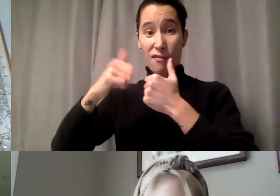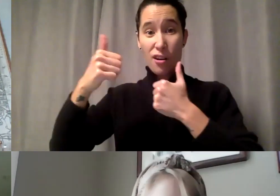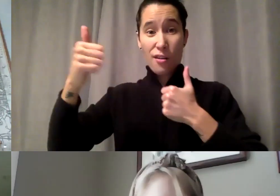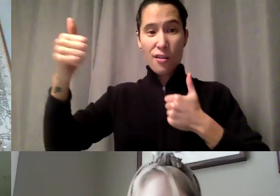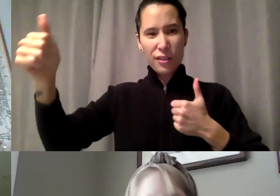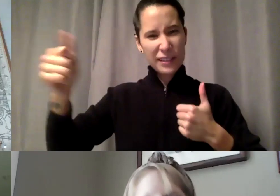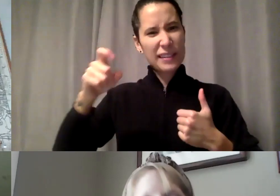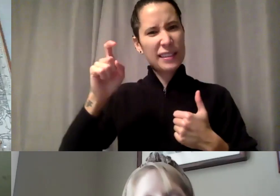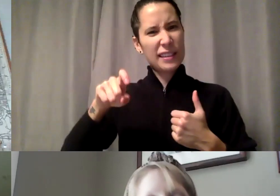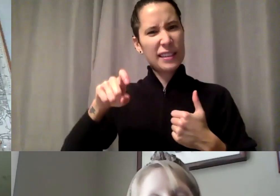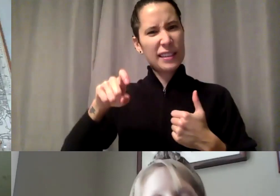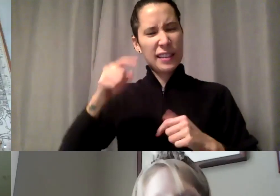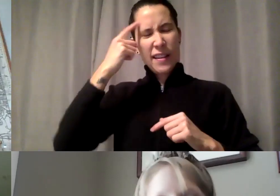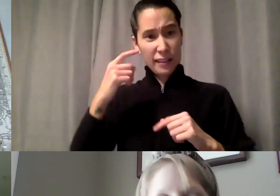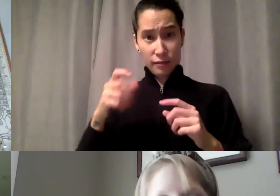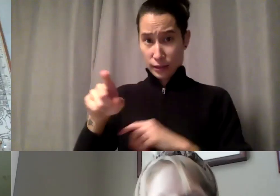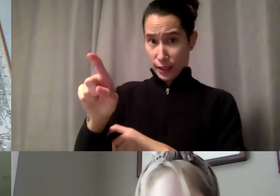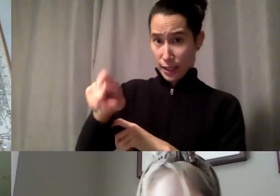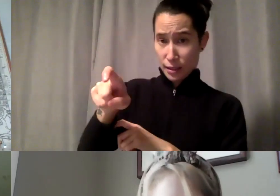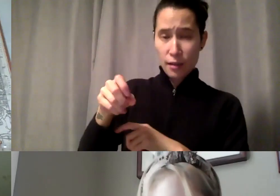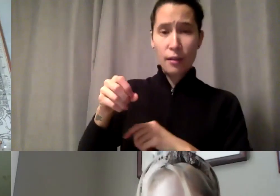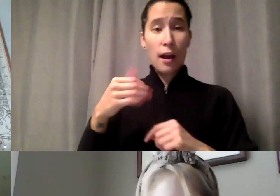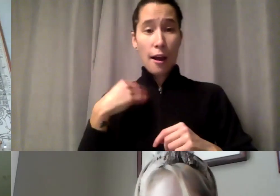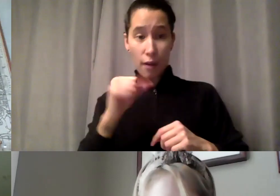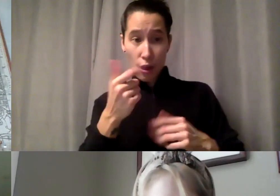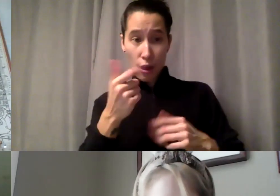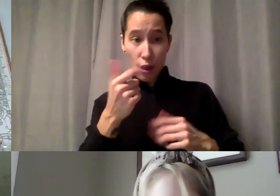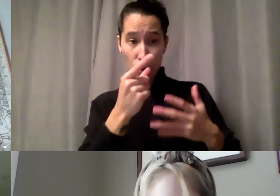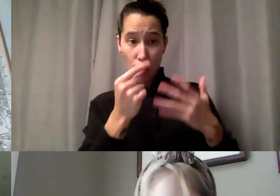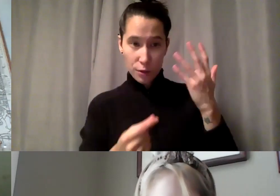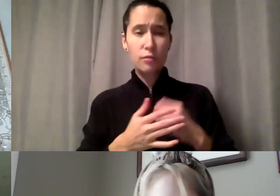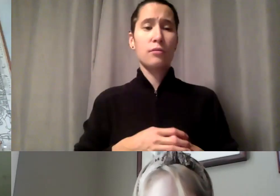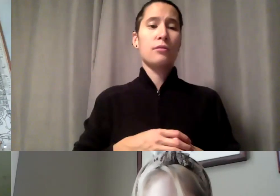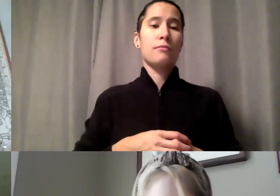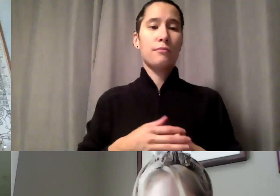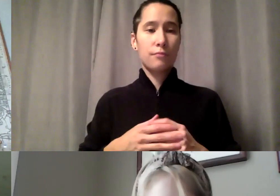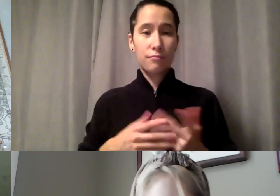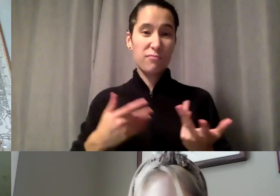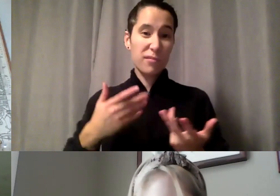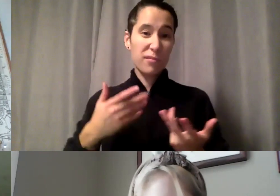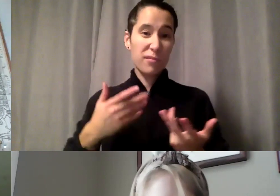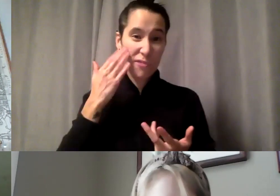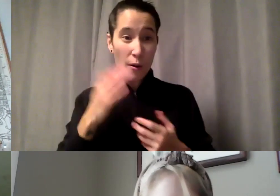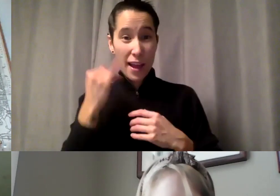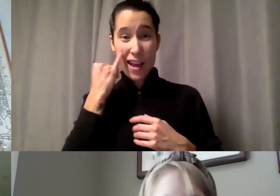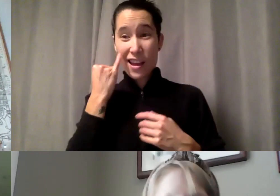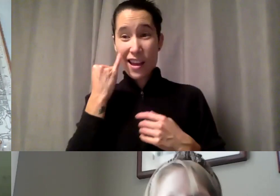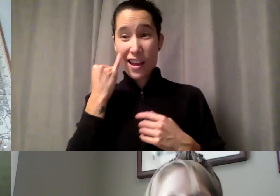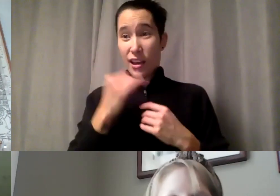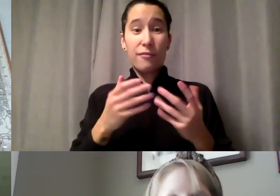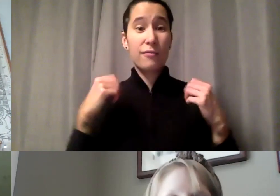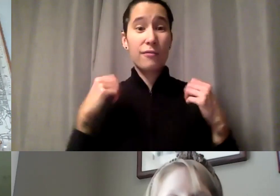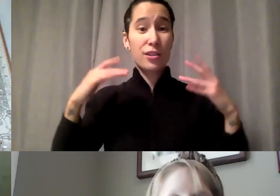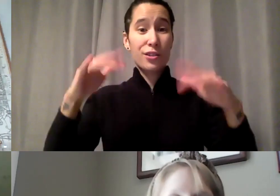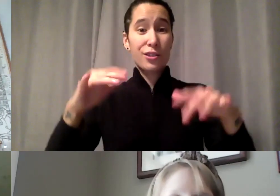how necessary it is, or if there's other options. We all understand that typically, like snow sports, you travel further because you have to get to snow.